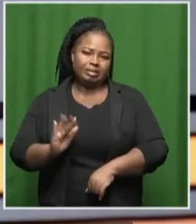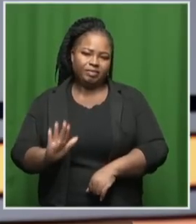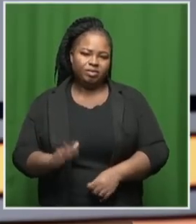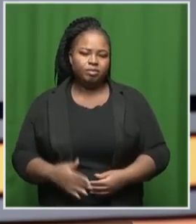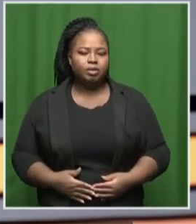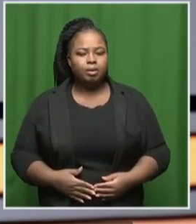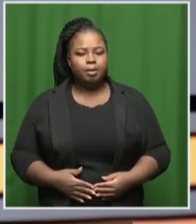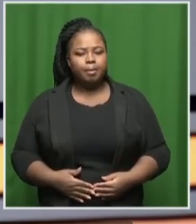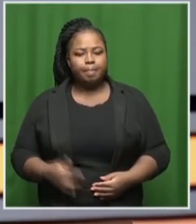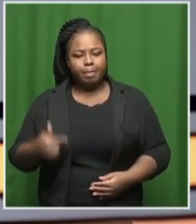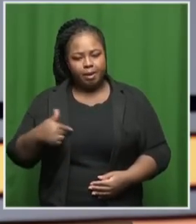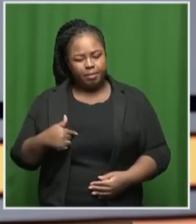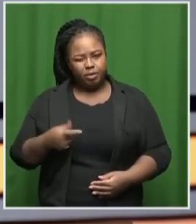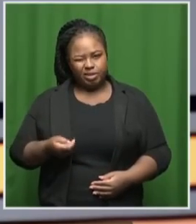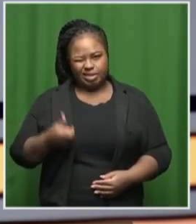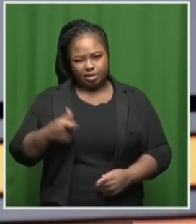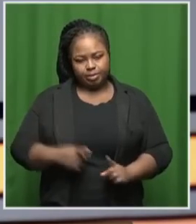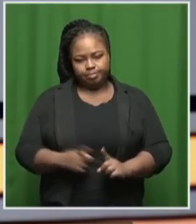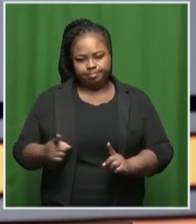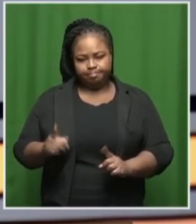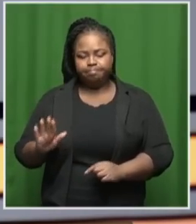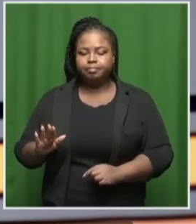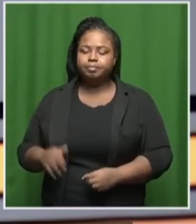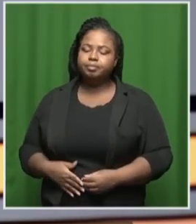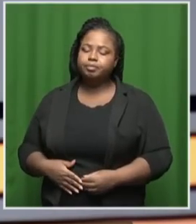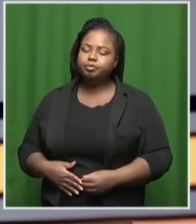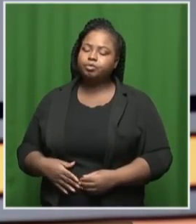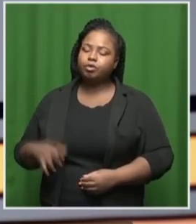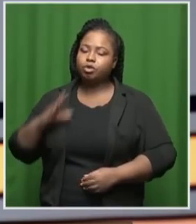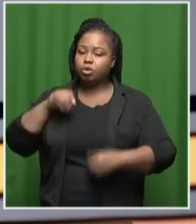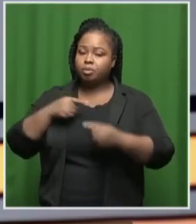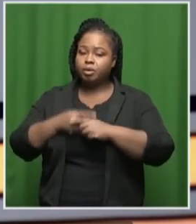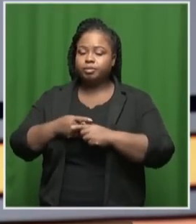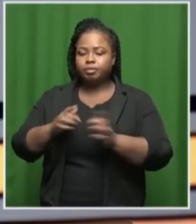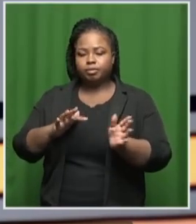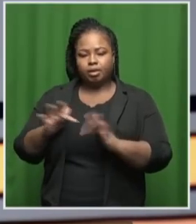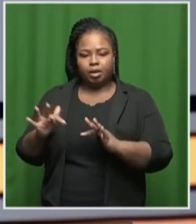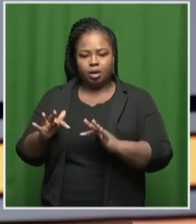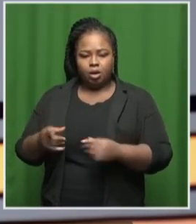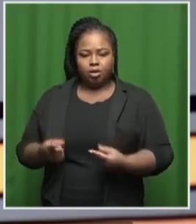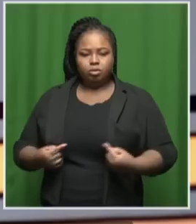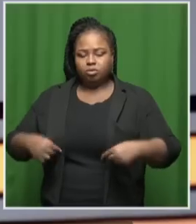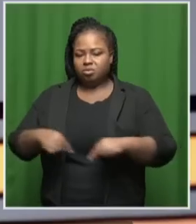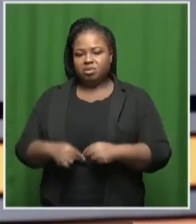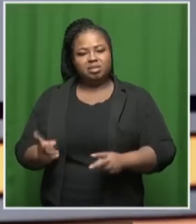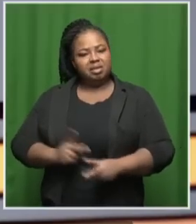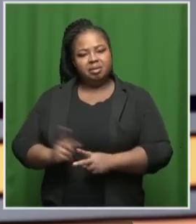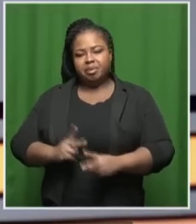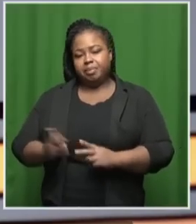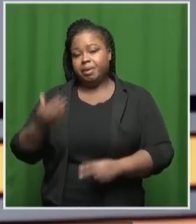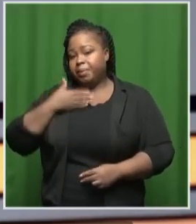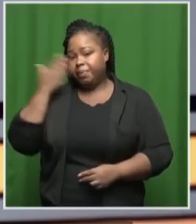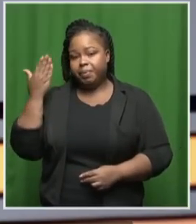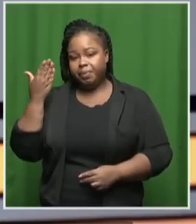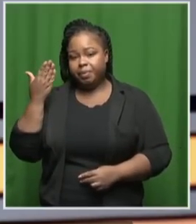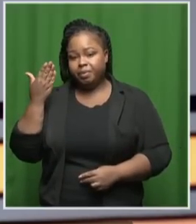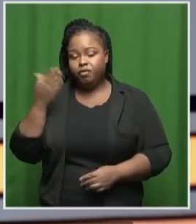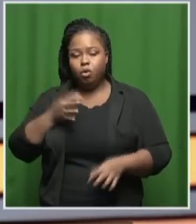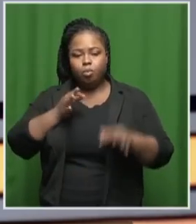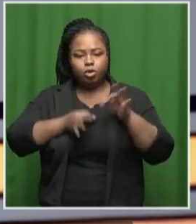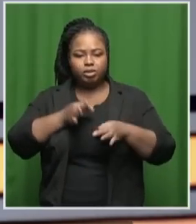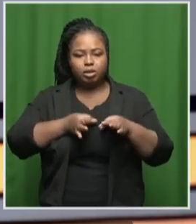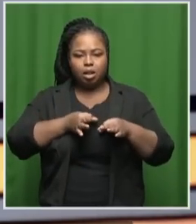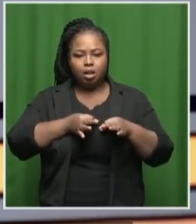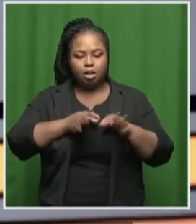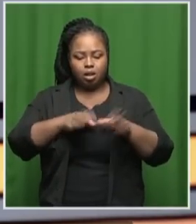want to just pivot a little bit, Leanne, to talk about how I think we are underprepared for what's to come in terms of coalitions. We have